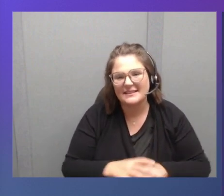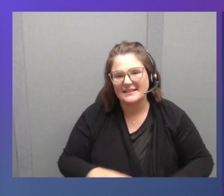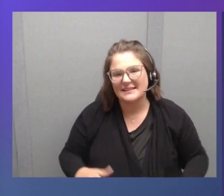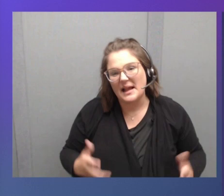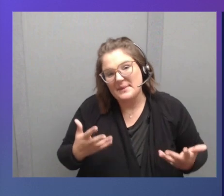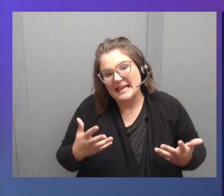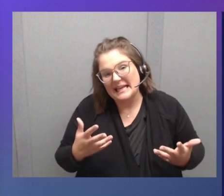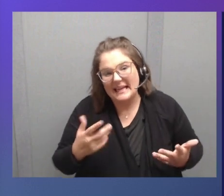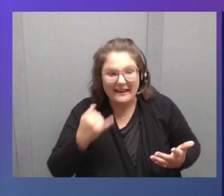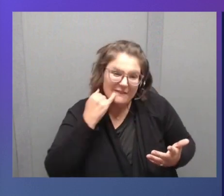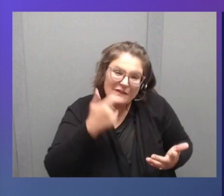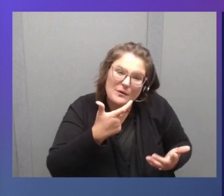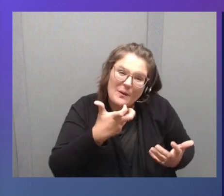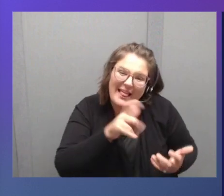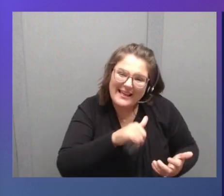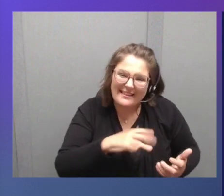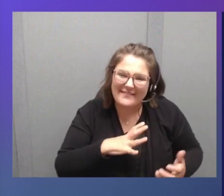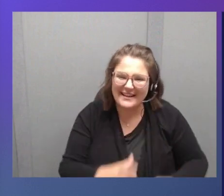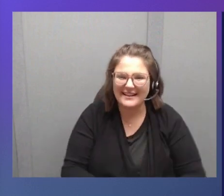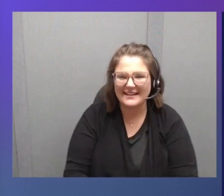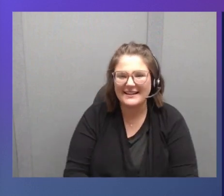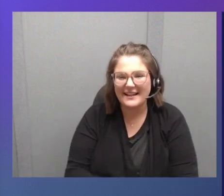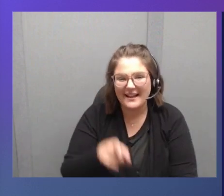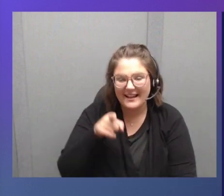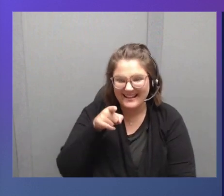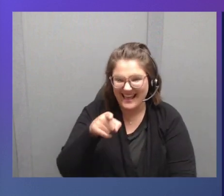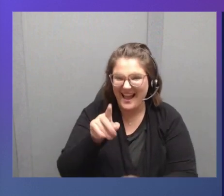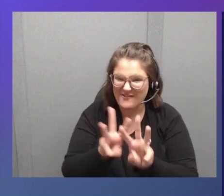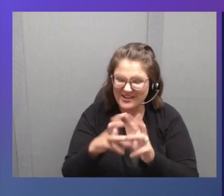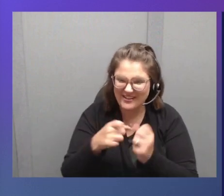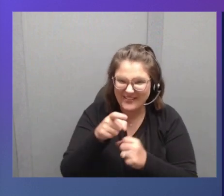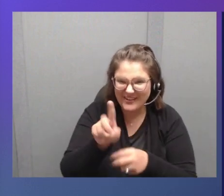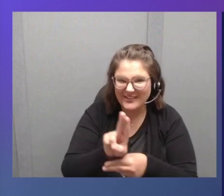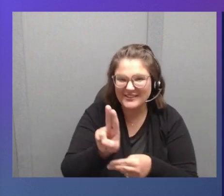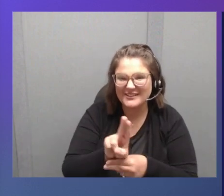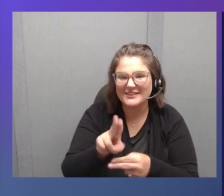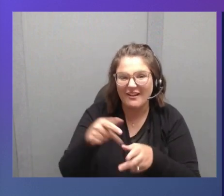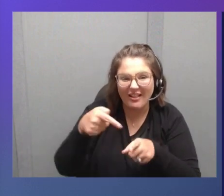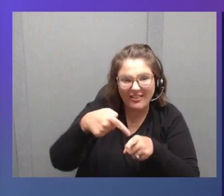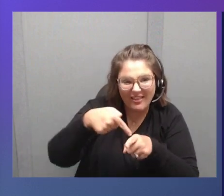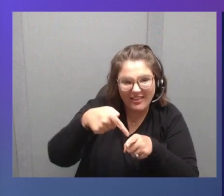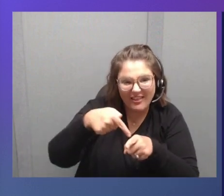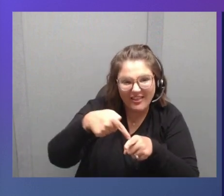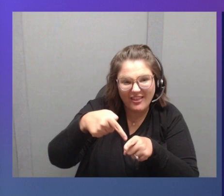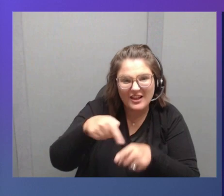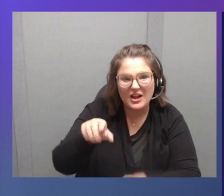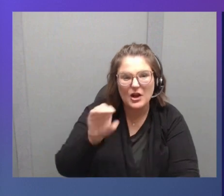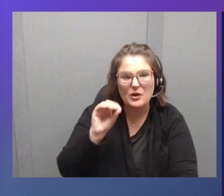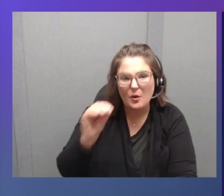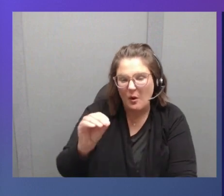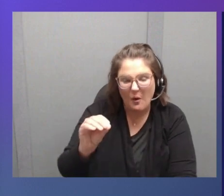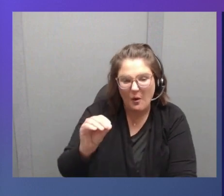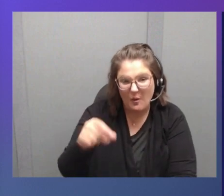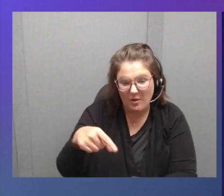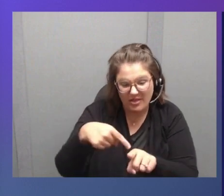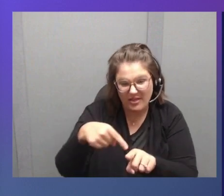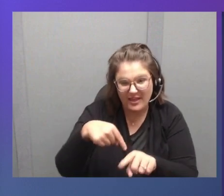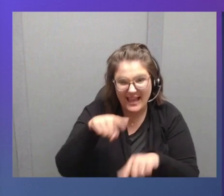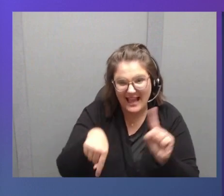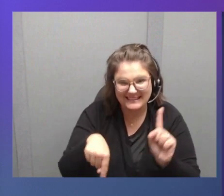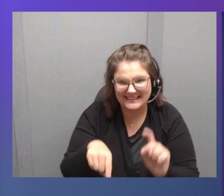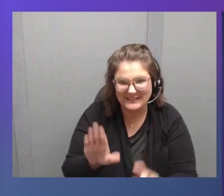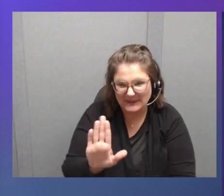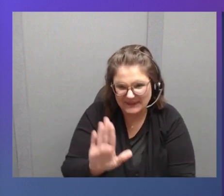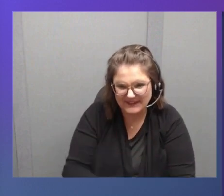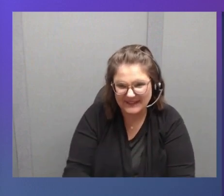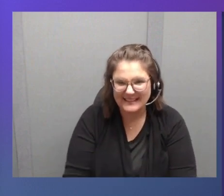that's... Yeah, that office, that workshop you saw earlier, so they strictly said, the facility said, no soldering. Yeah, because I mean, you don't know where... Yeah, I'm